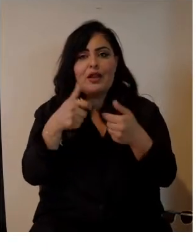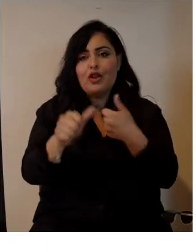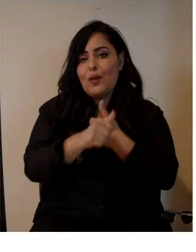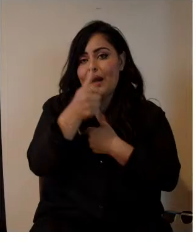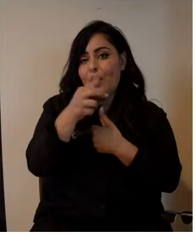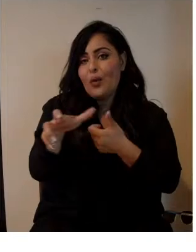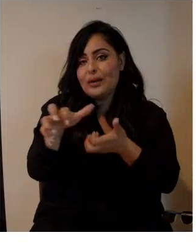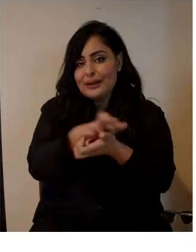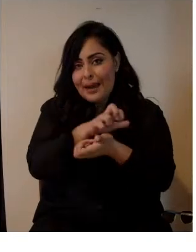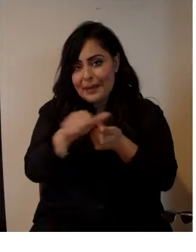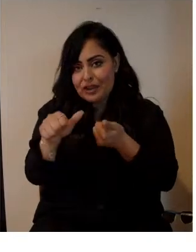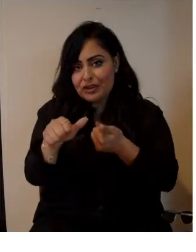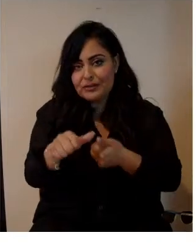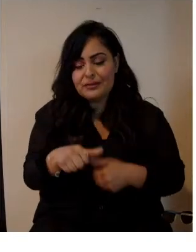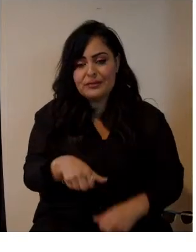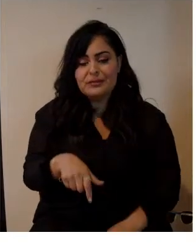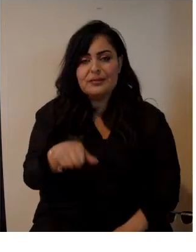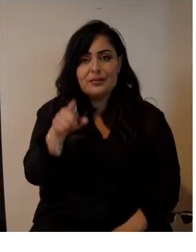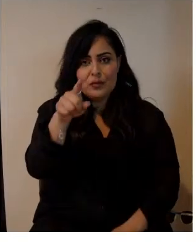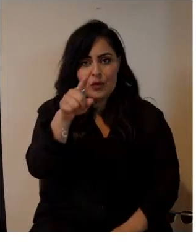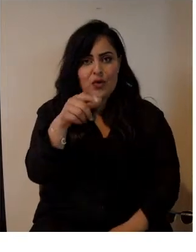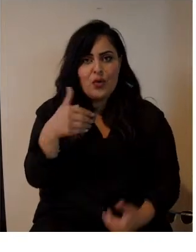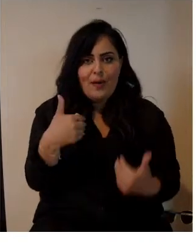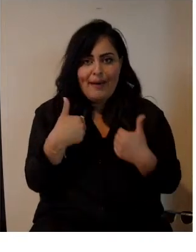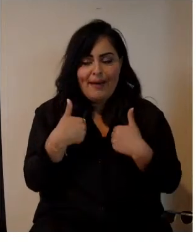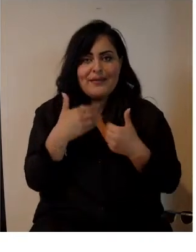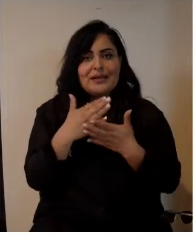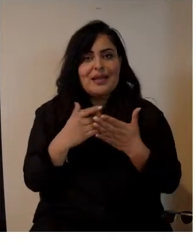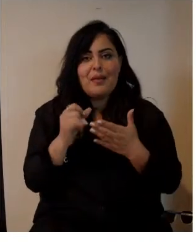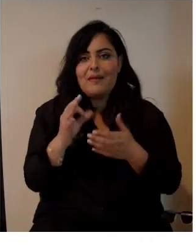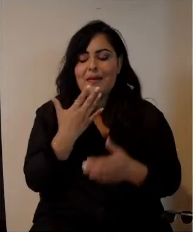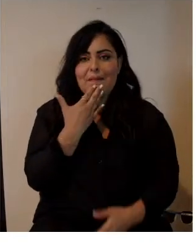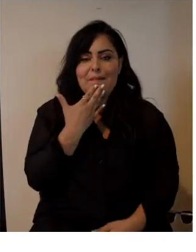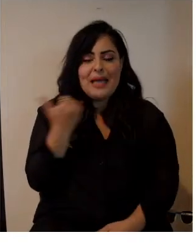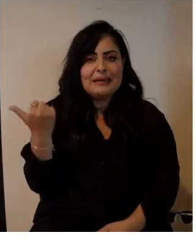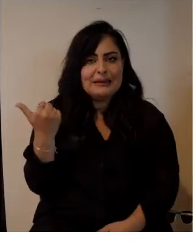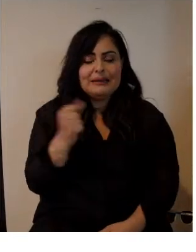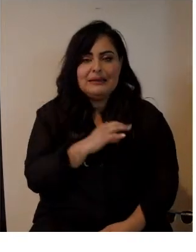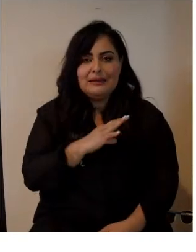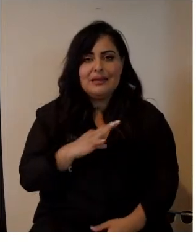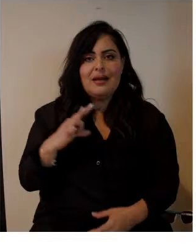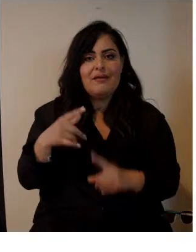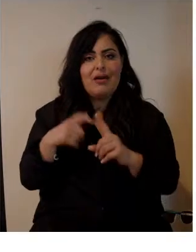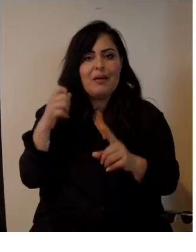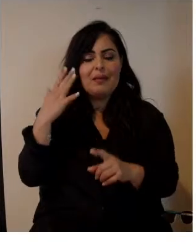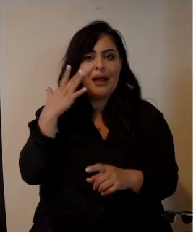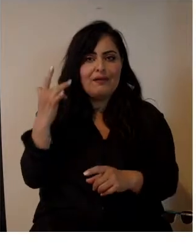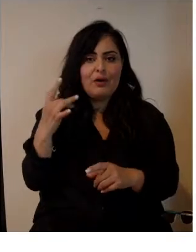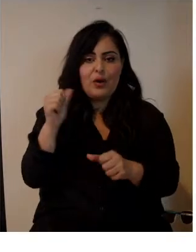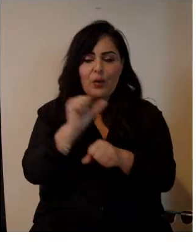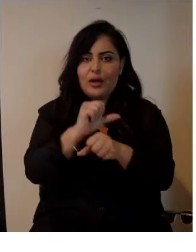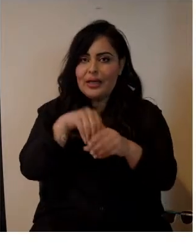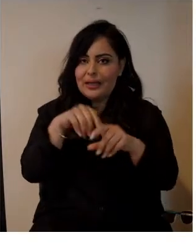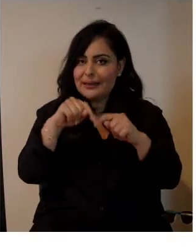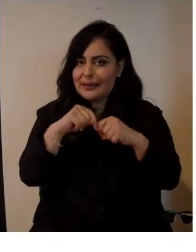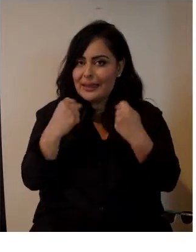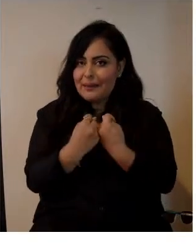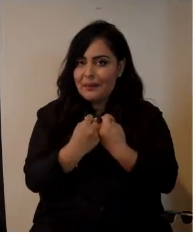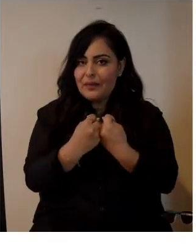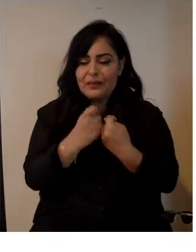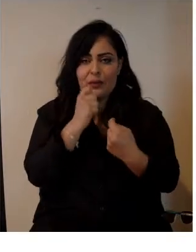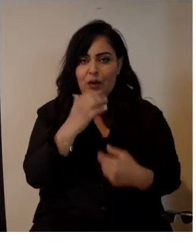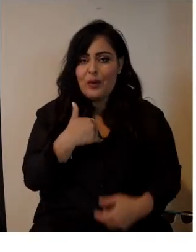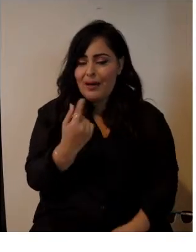fire. You have some of the best from all over California working with this team right now. We don't have one